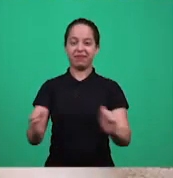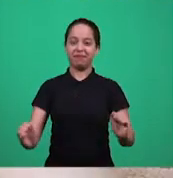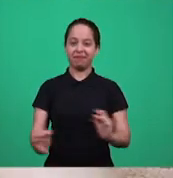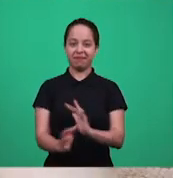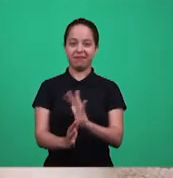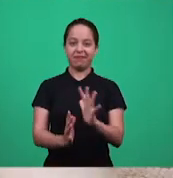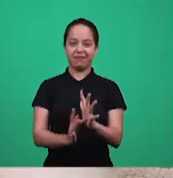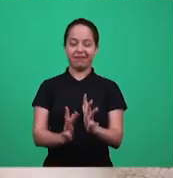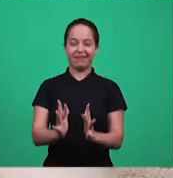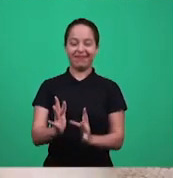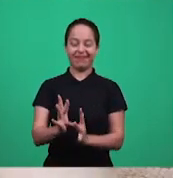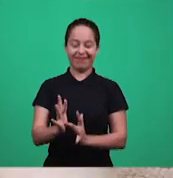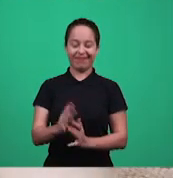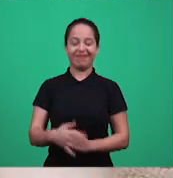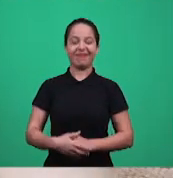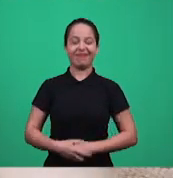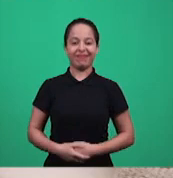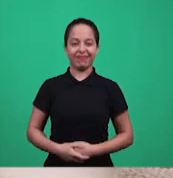Blessed be the name of the Lord.